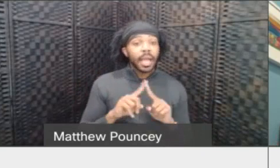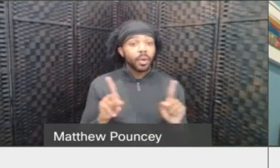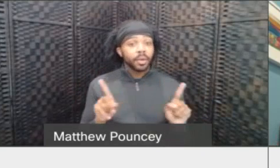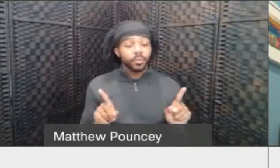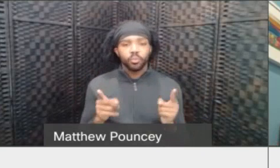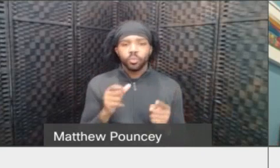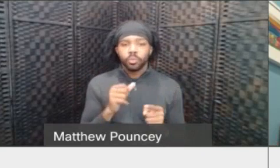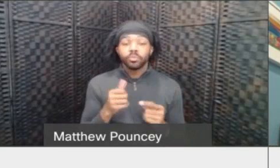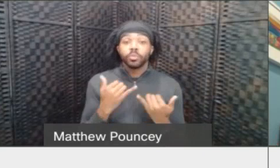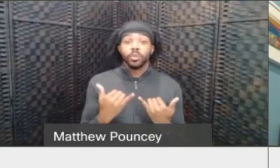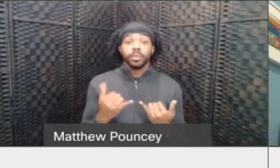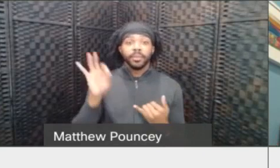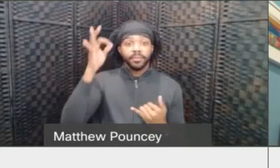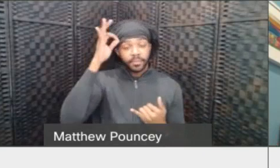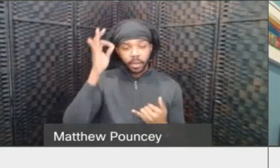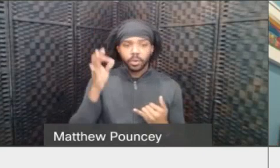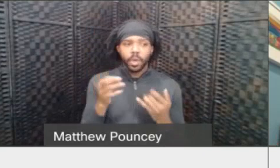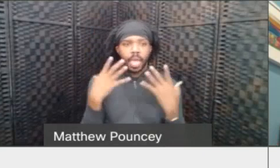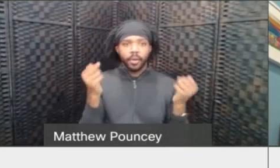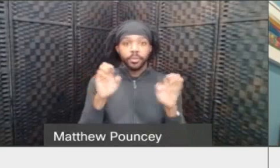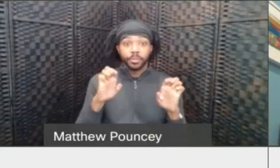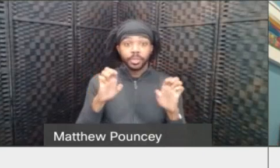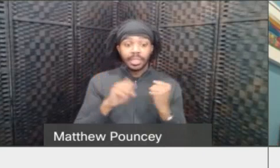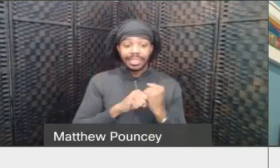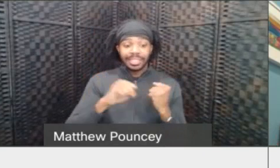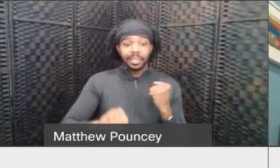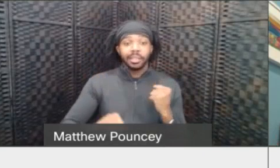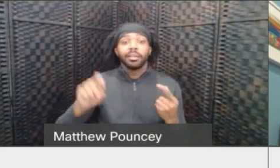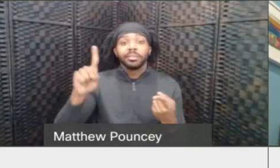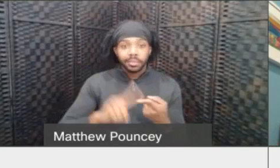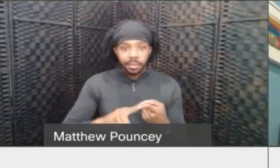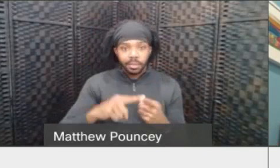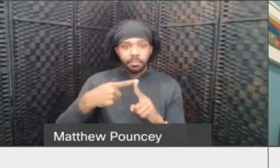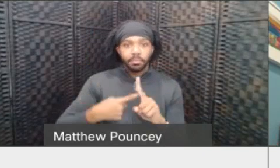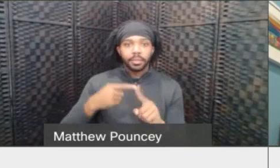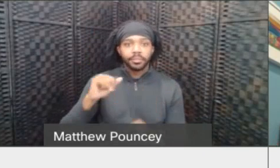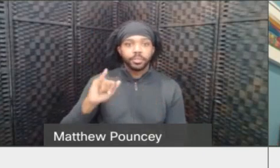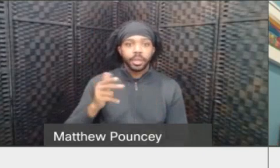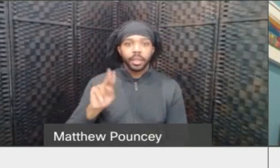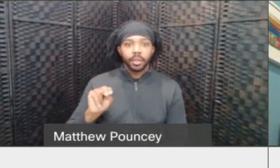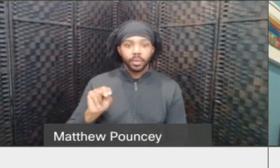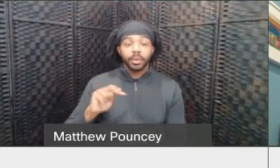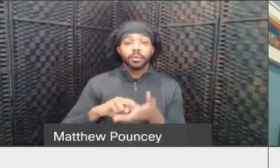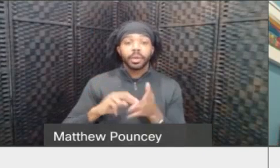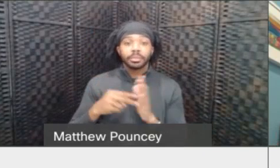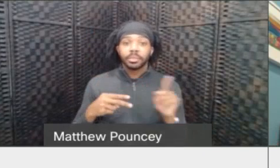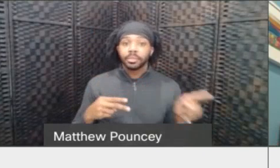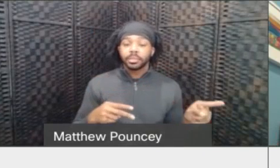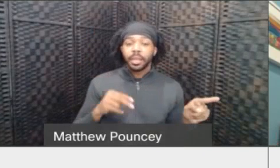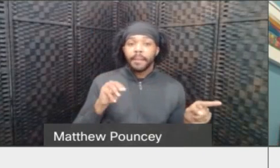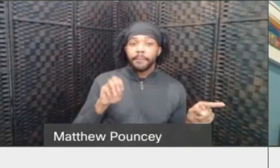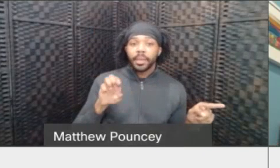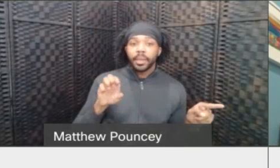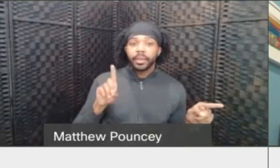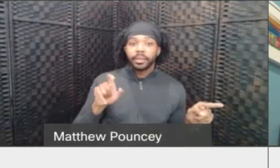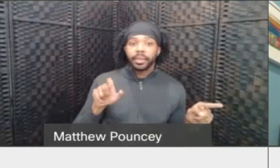currently the federal public health emergency has been extended into January. And so Medicaid would continue until the end of the